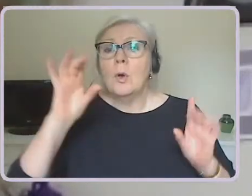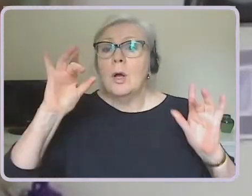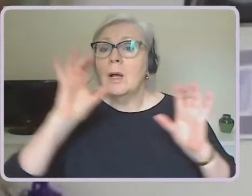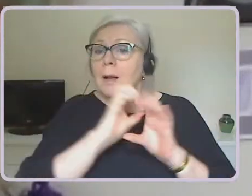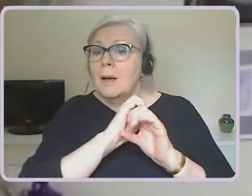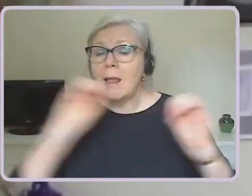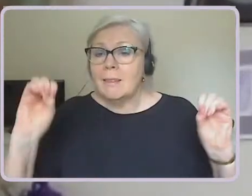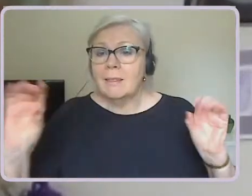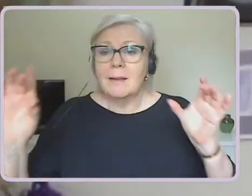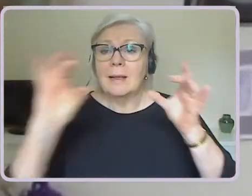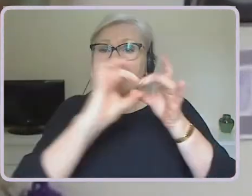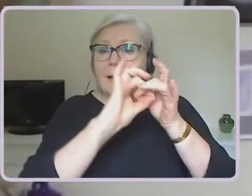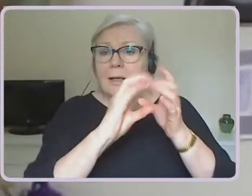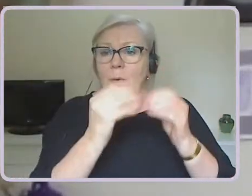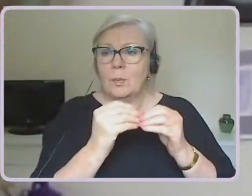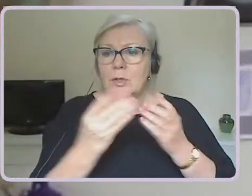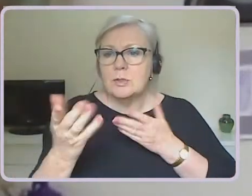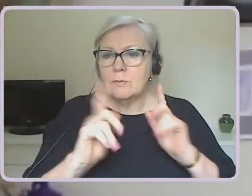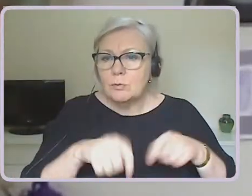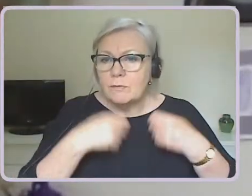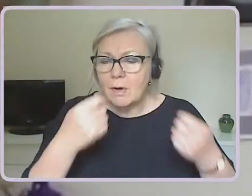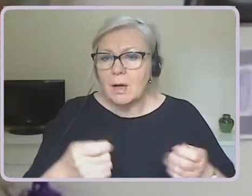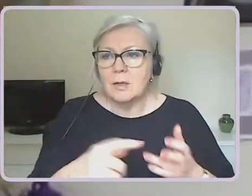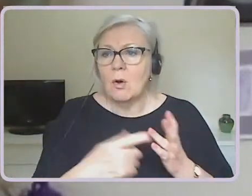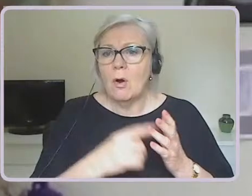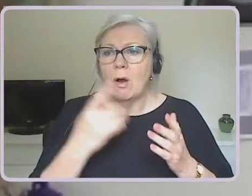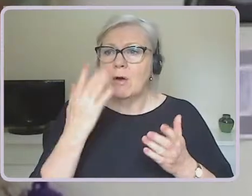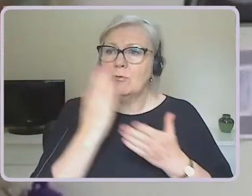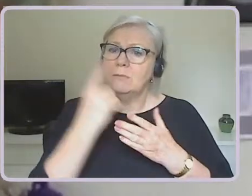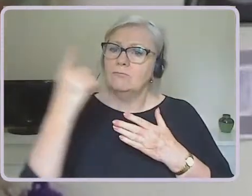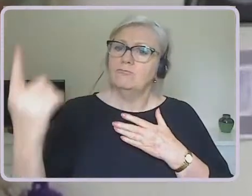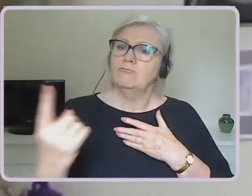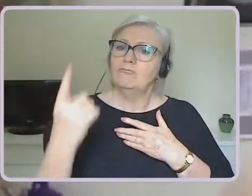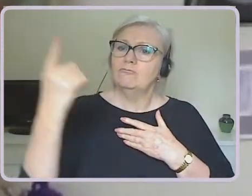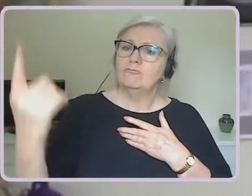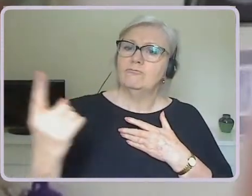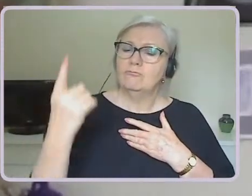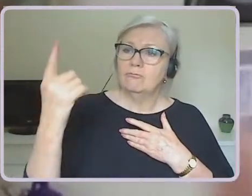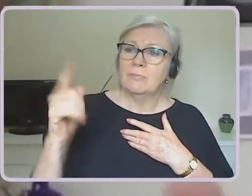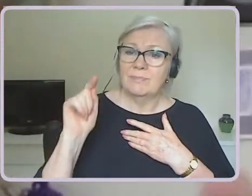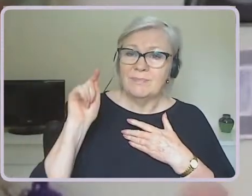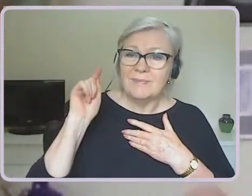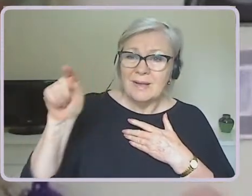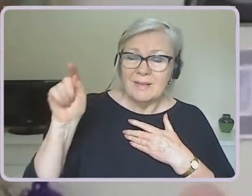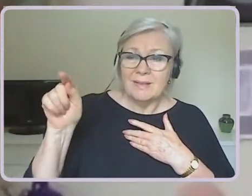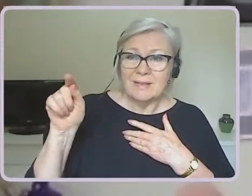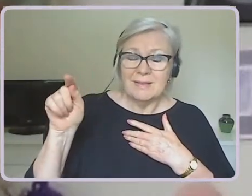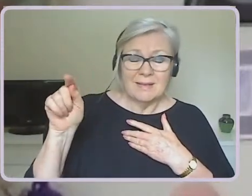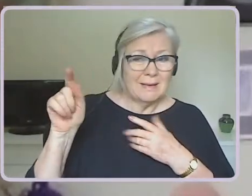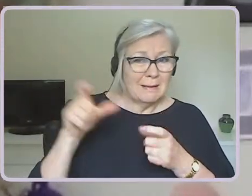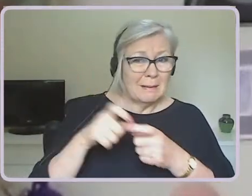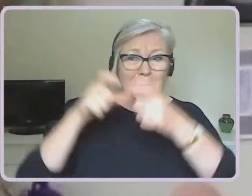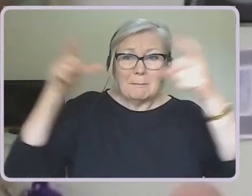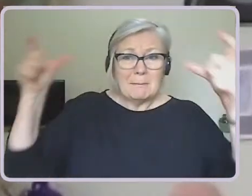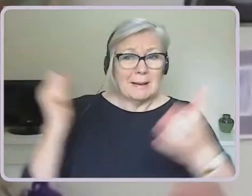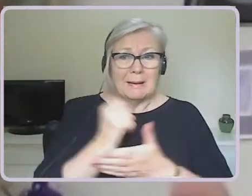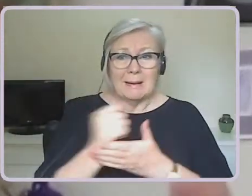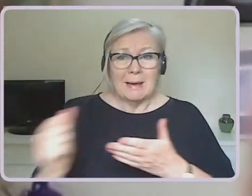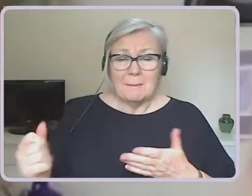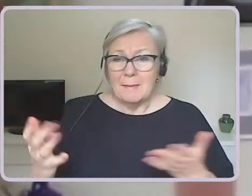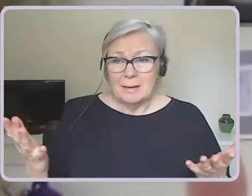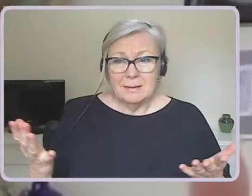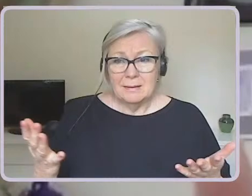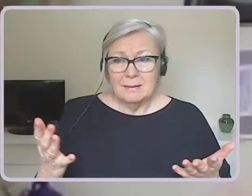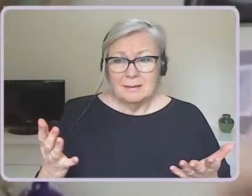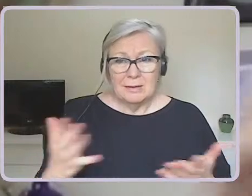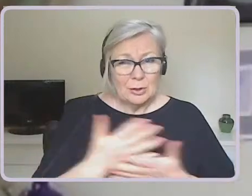service providers or the community services in one way or another. And that's actually a larger proportion of the disability community than